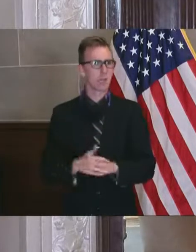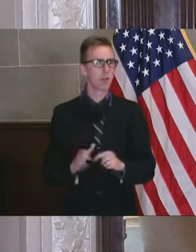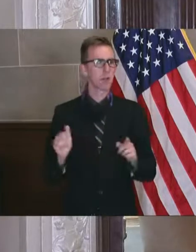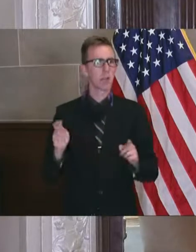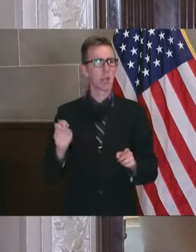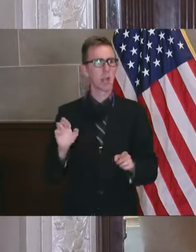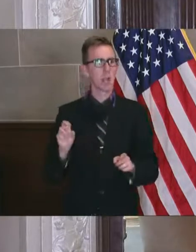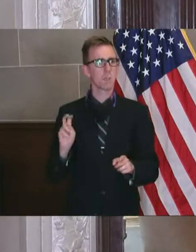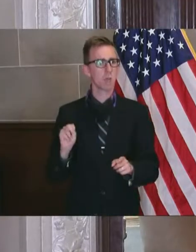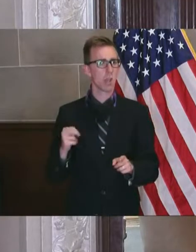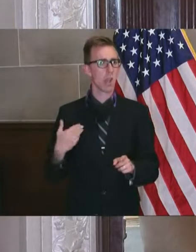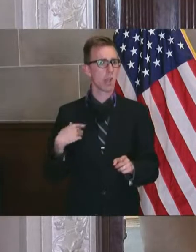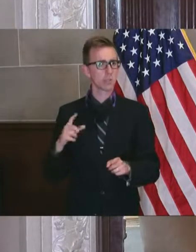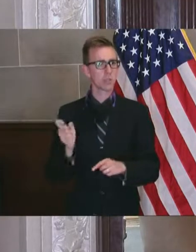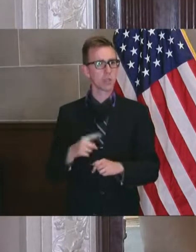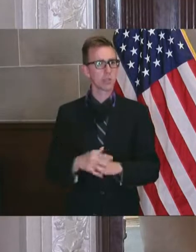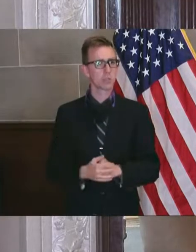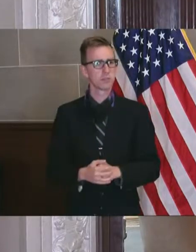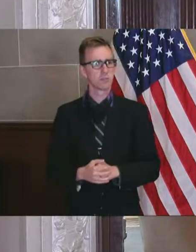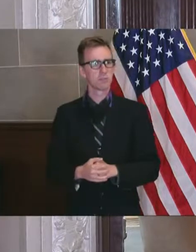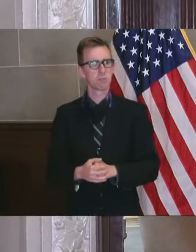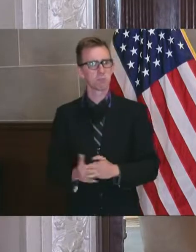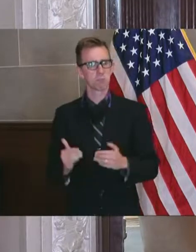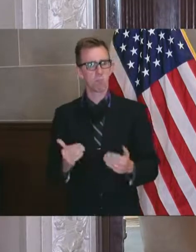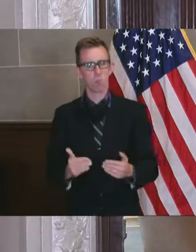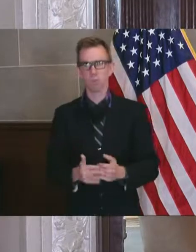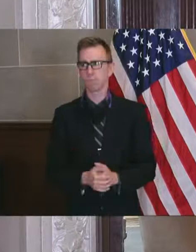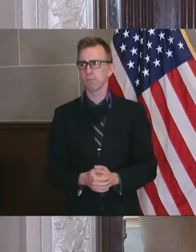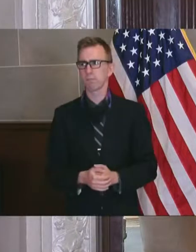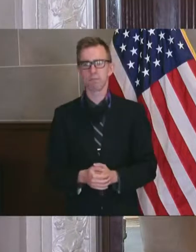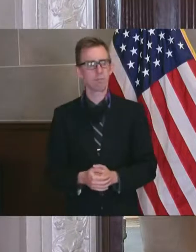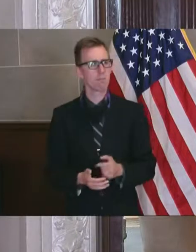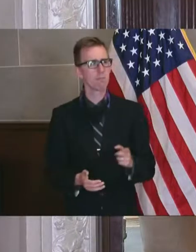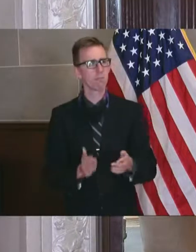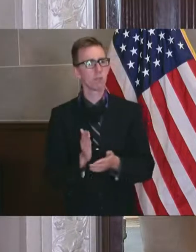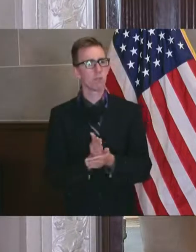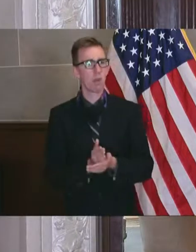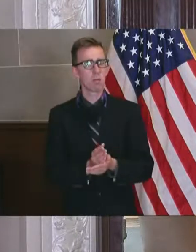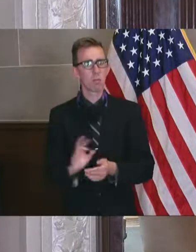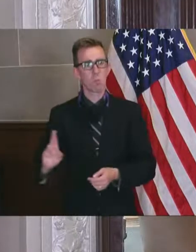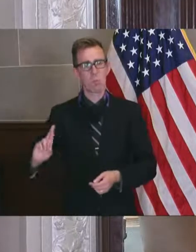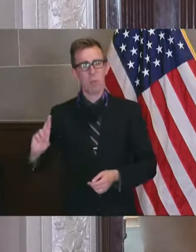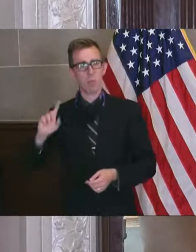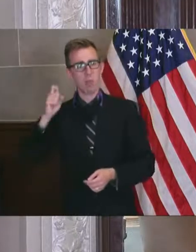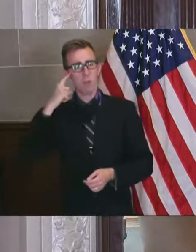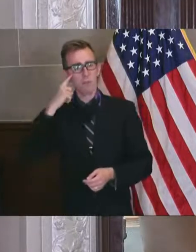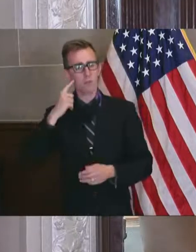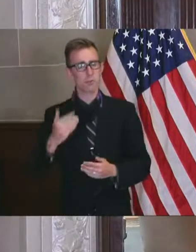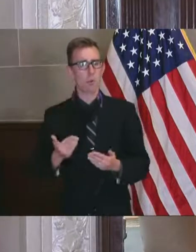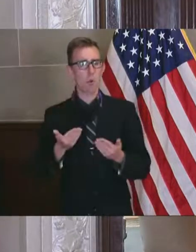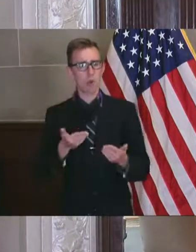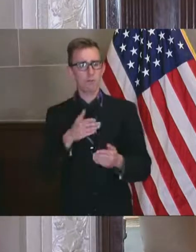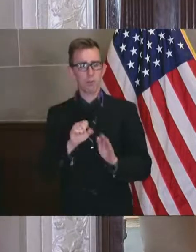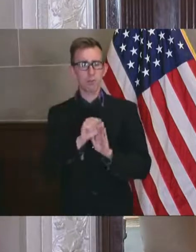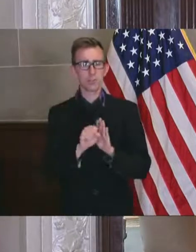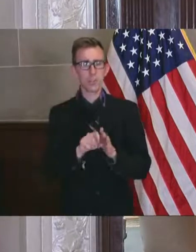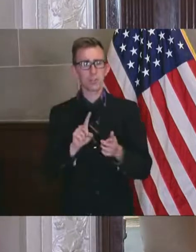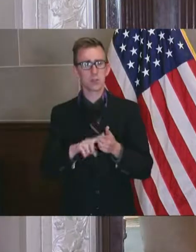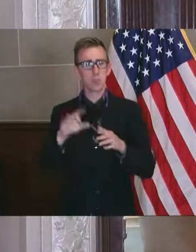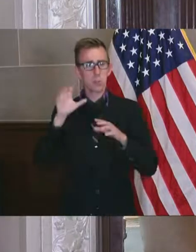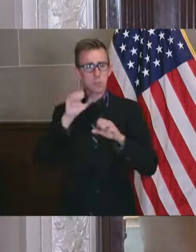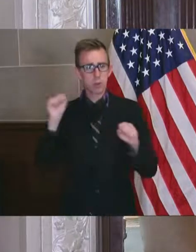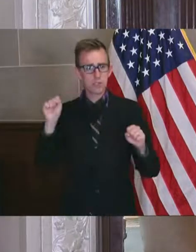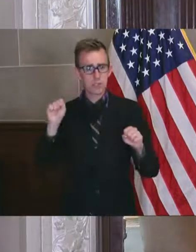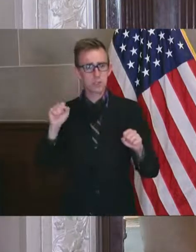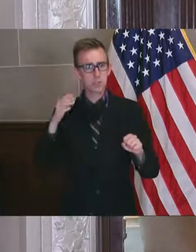already. Yeah, go ahead. Some Republican governors have offered their states to President Trump recently in case